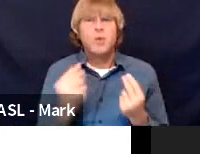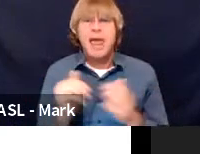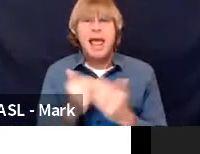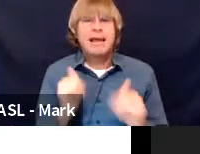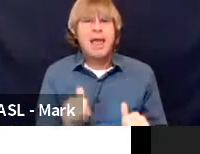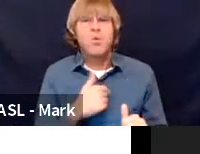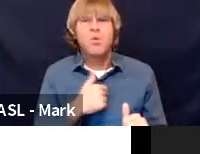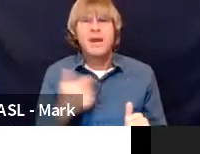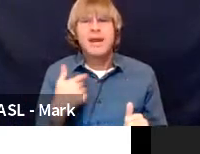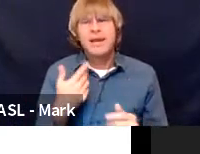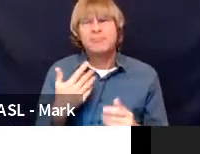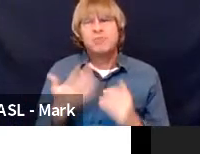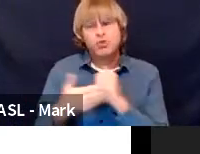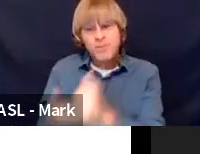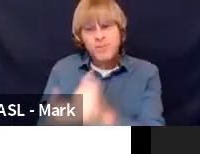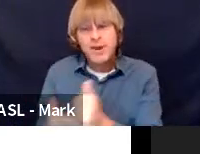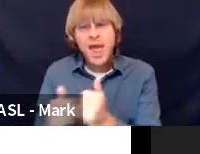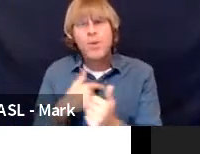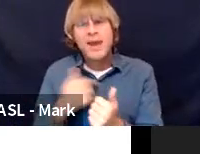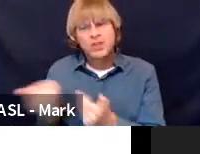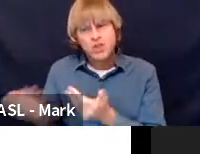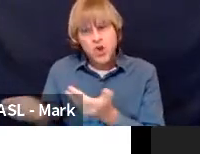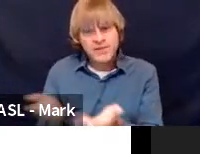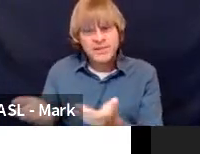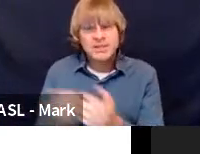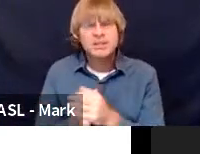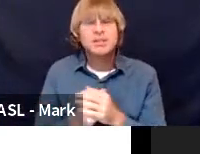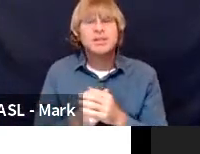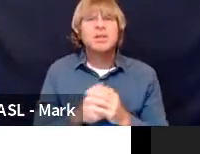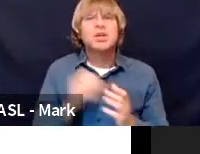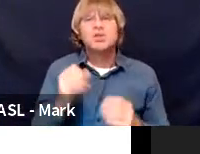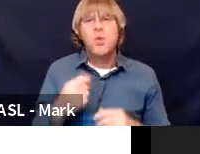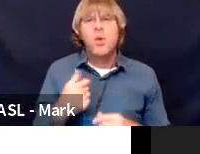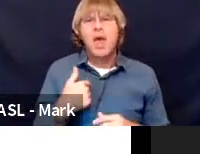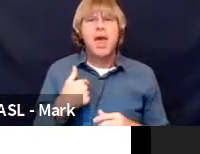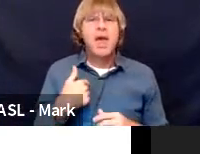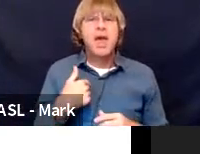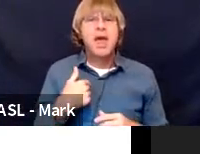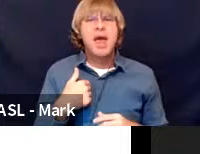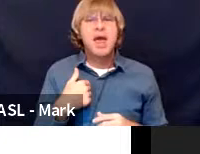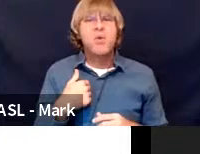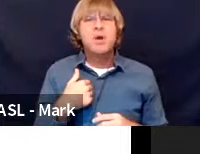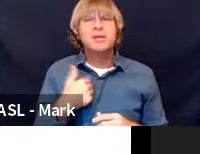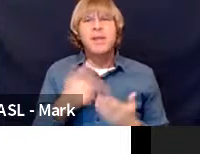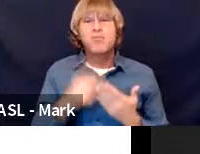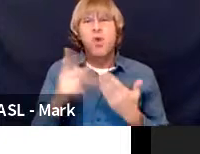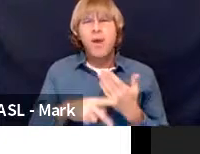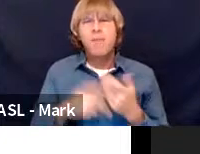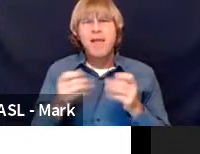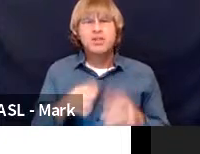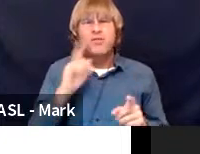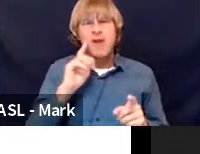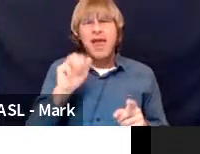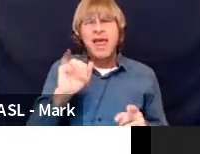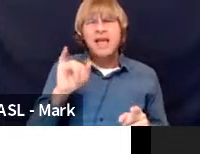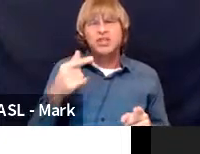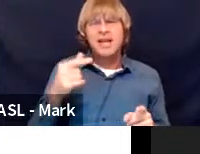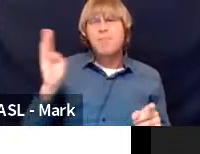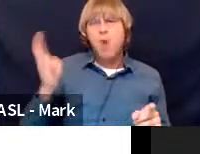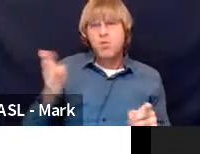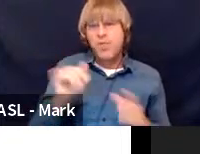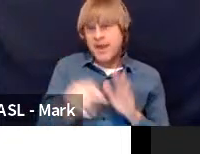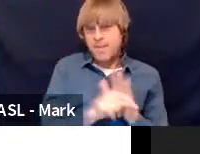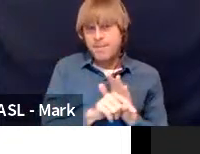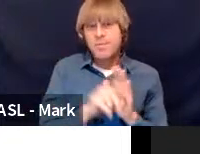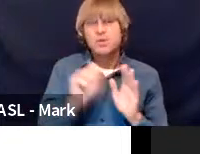we contribute? How can we be of service? So I was the program manager for AIGA Baltimore at the